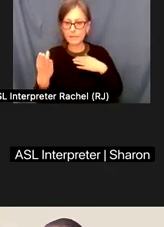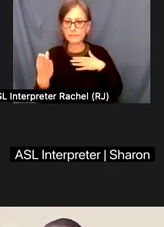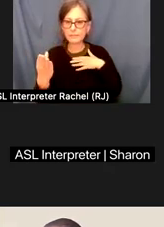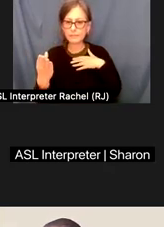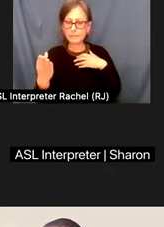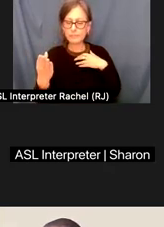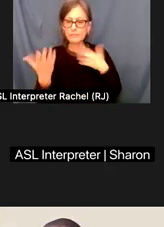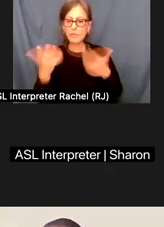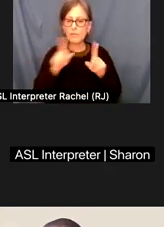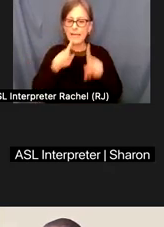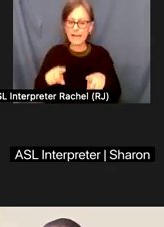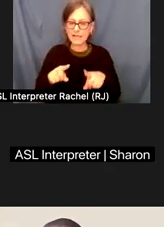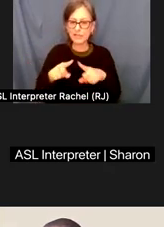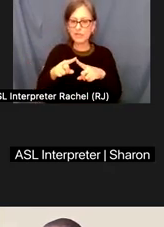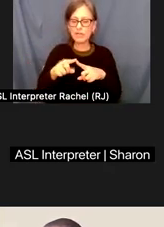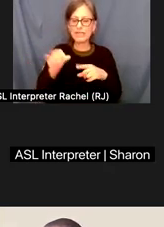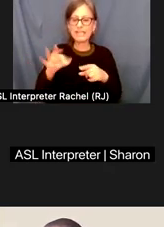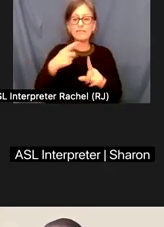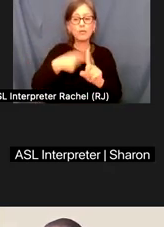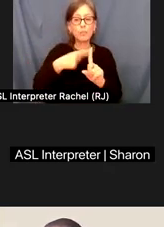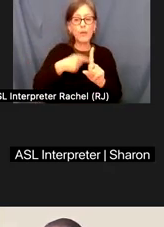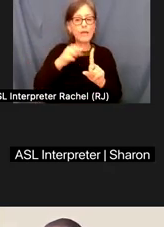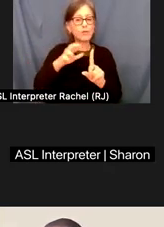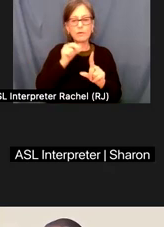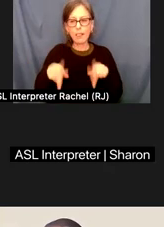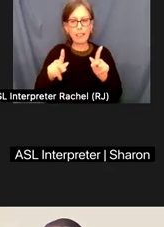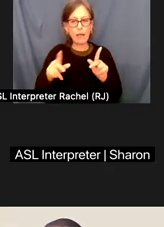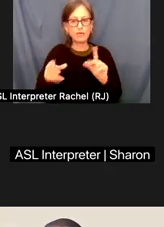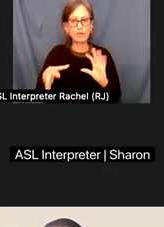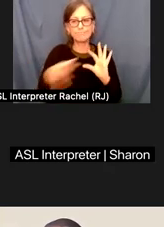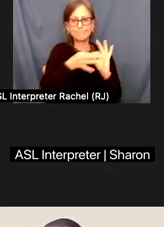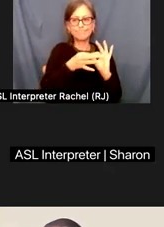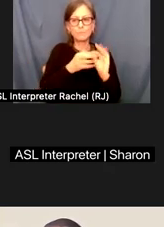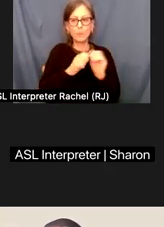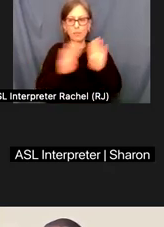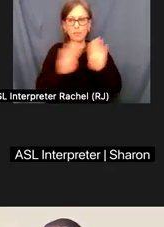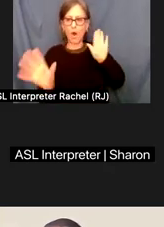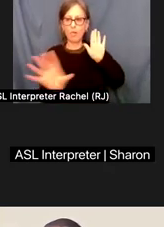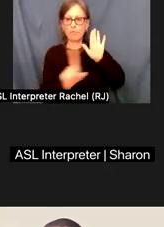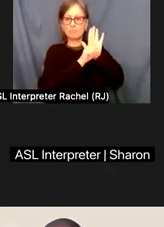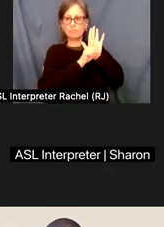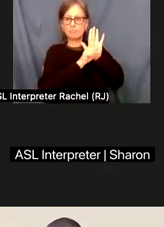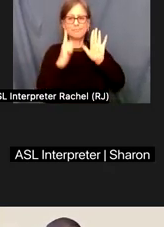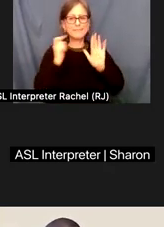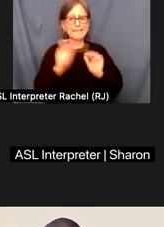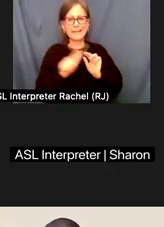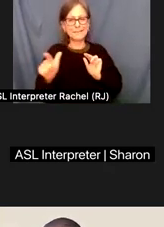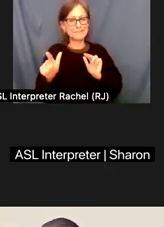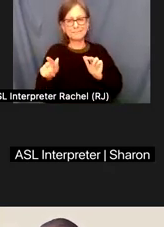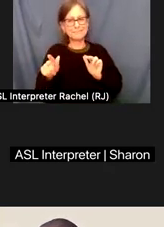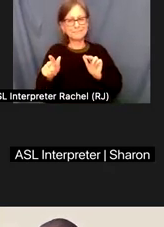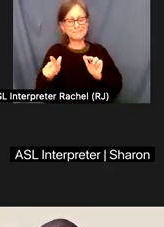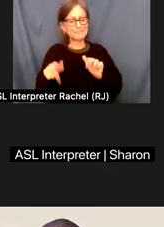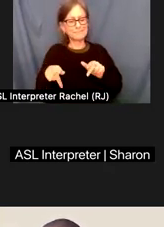been answered by text. If you rent or are not allowed to secure items to the walls, the landlord doesn't or prevents